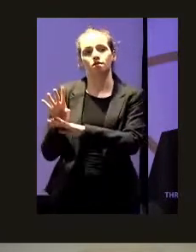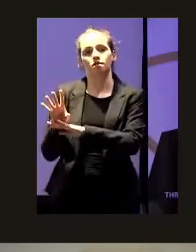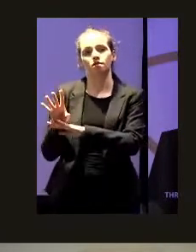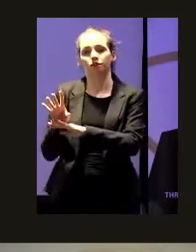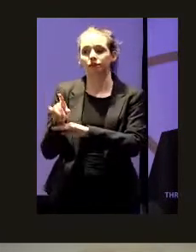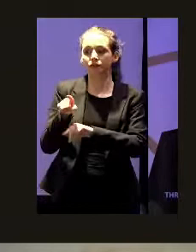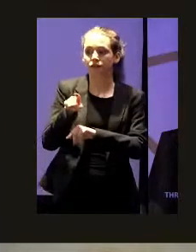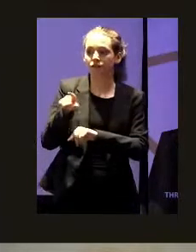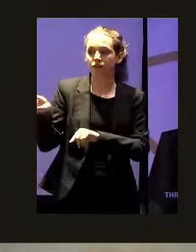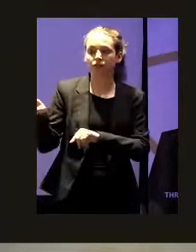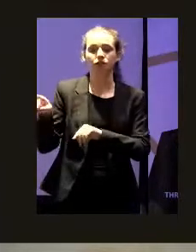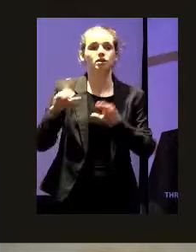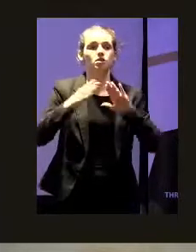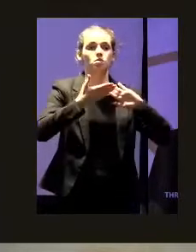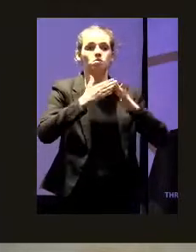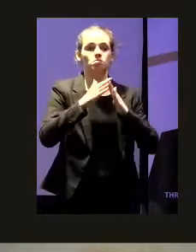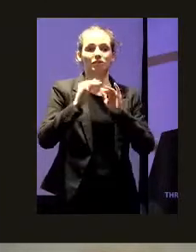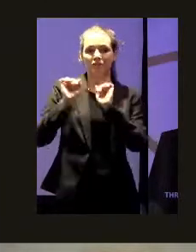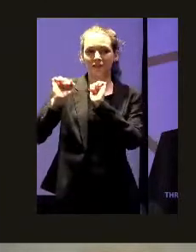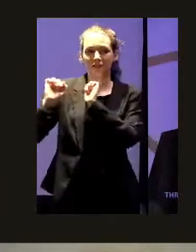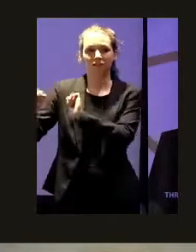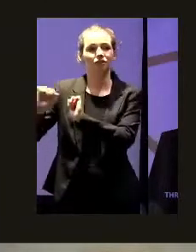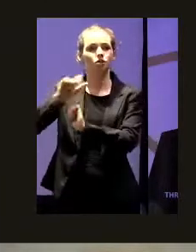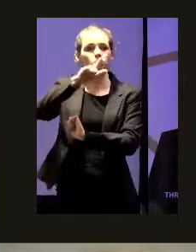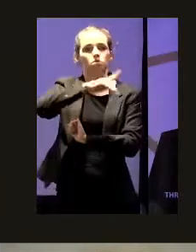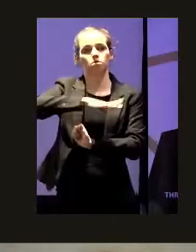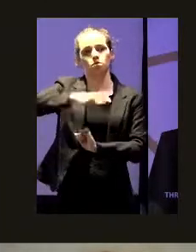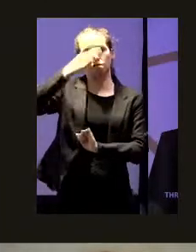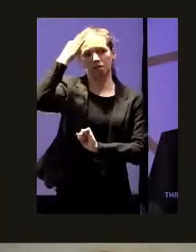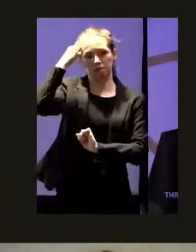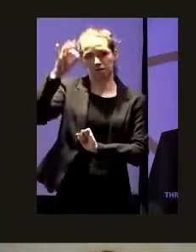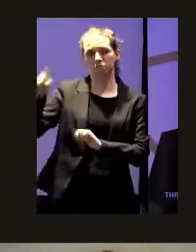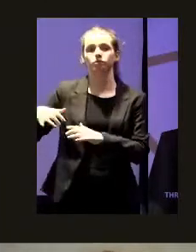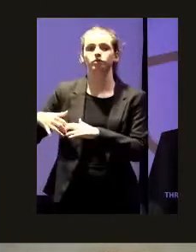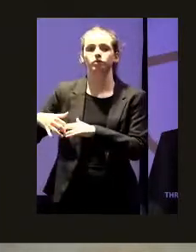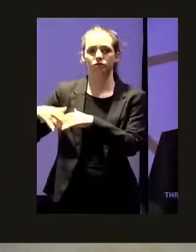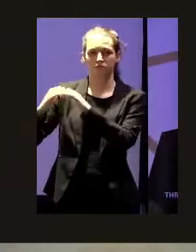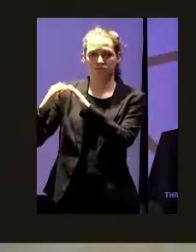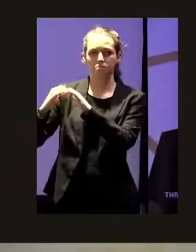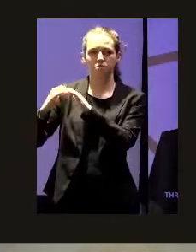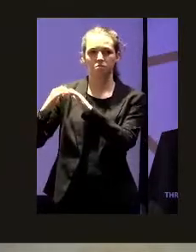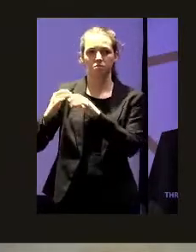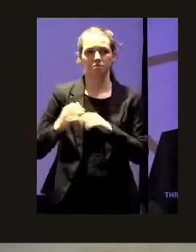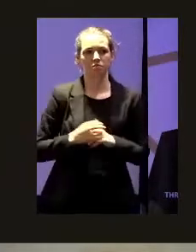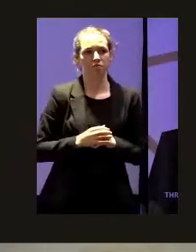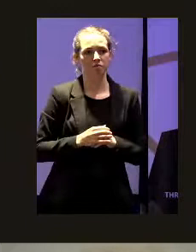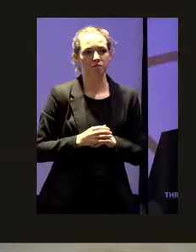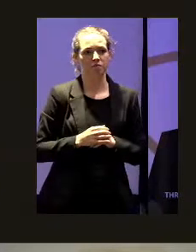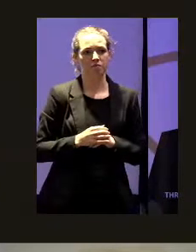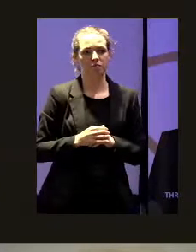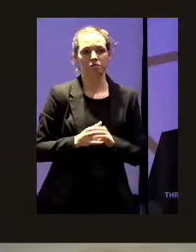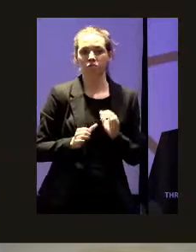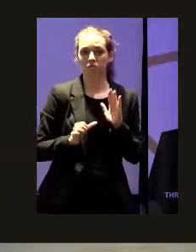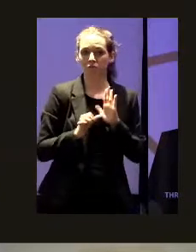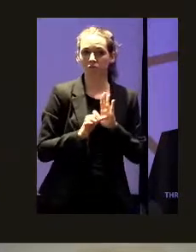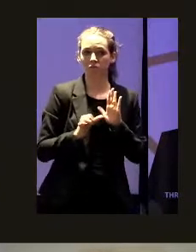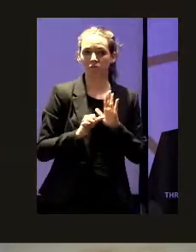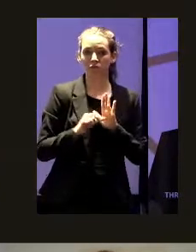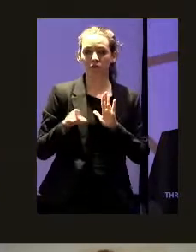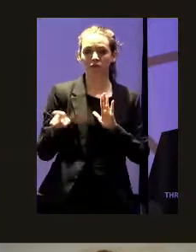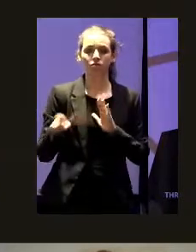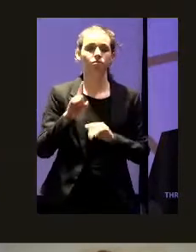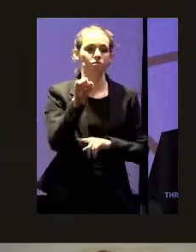their own committees at local government to deal with features in their jurisdiction. But key in that work is a